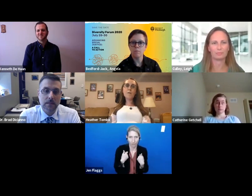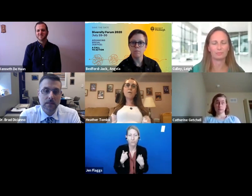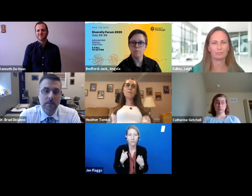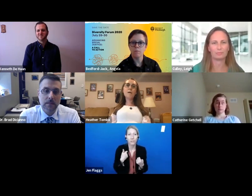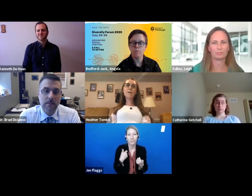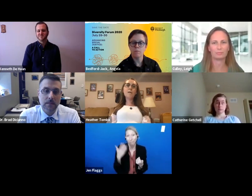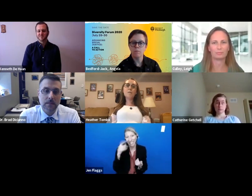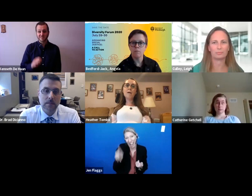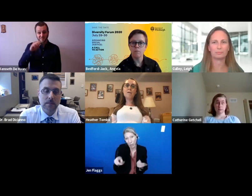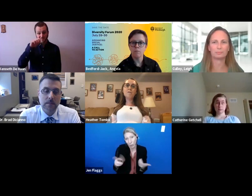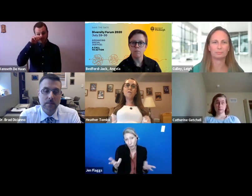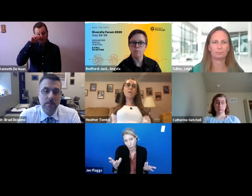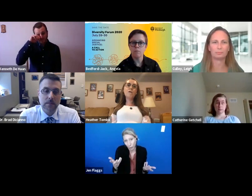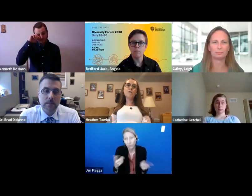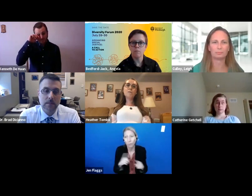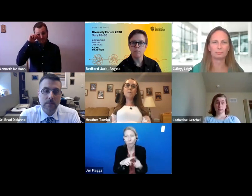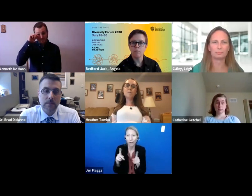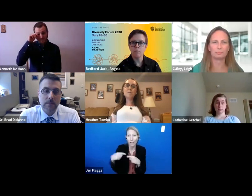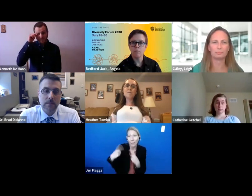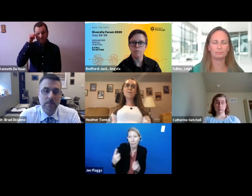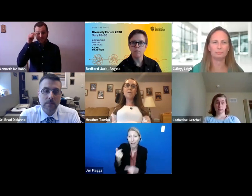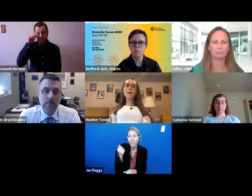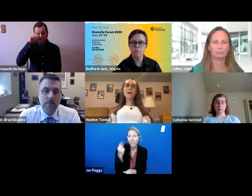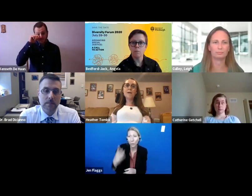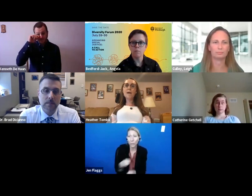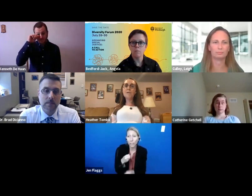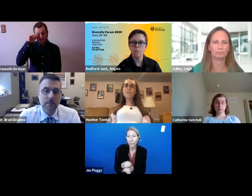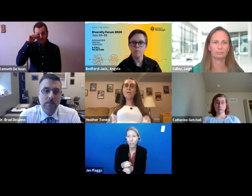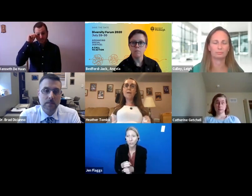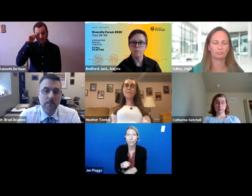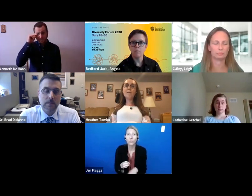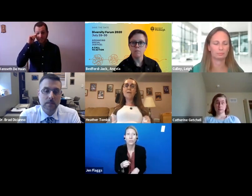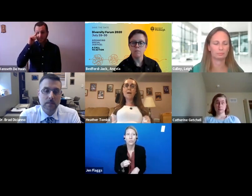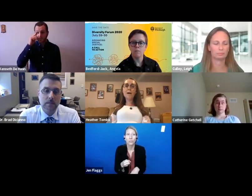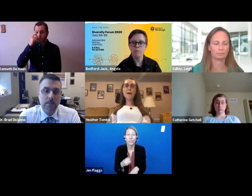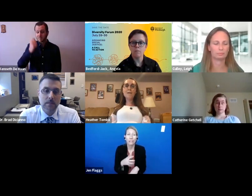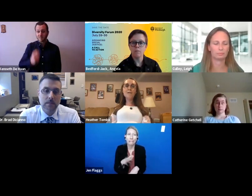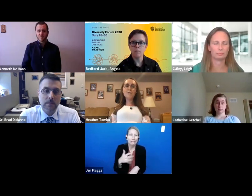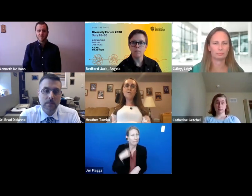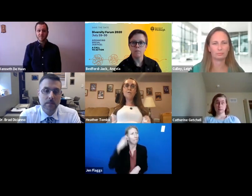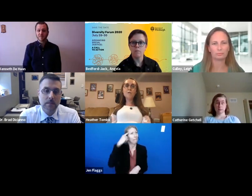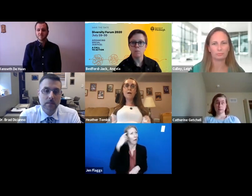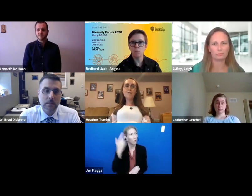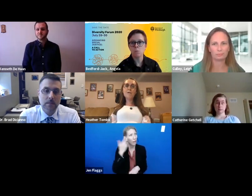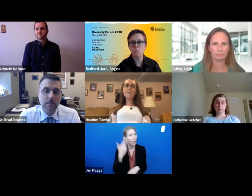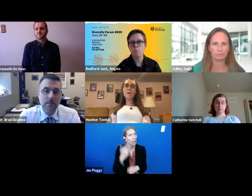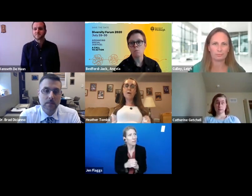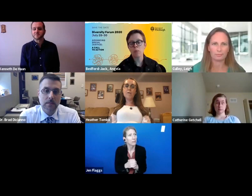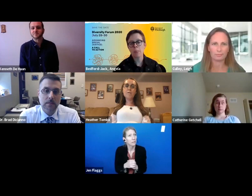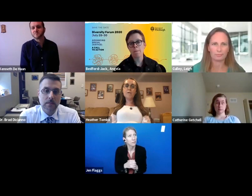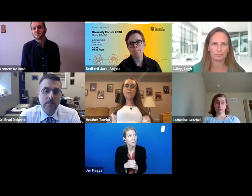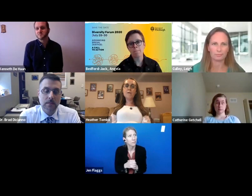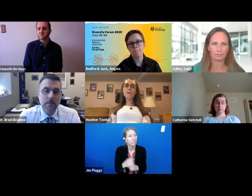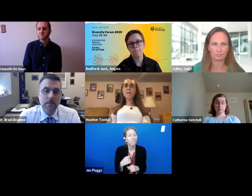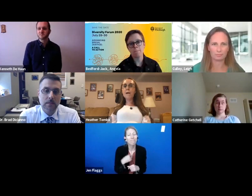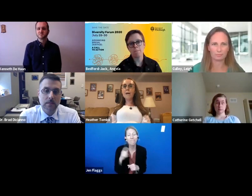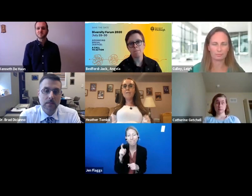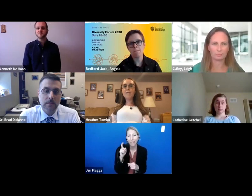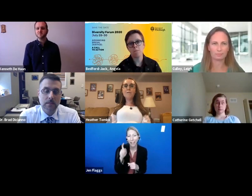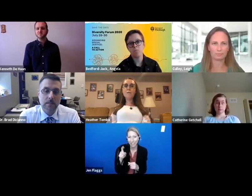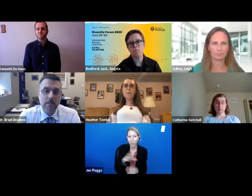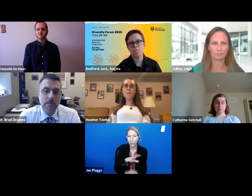to. But in the past few years, I kind of realized that I needed to get involved